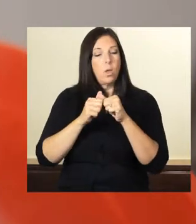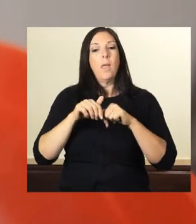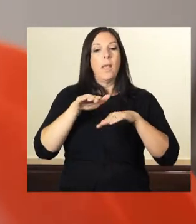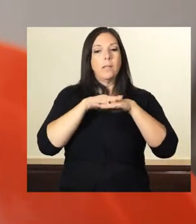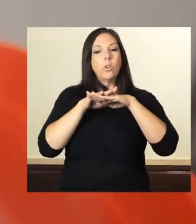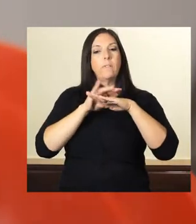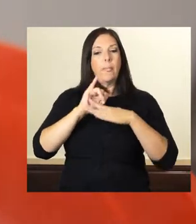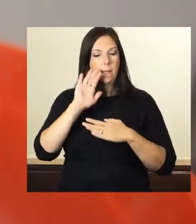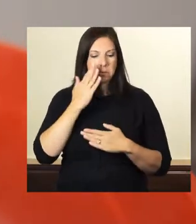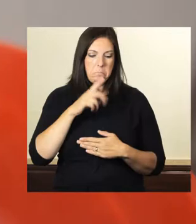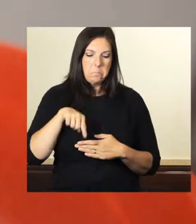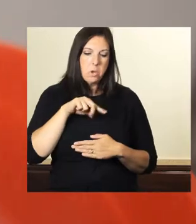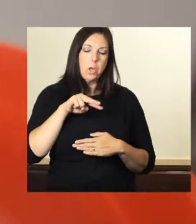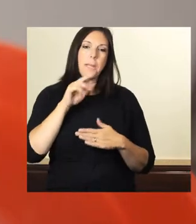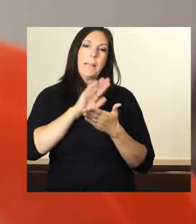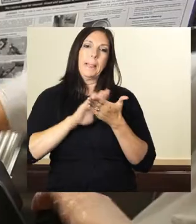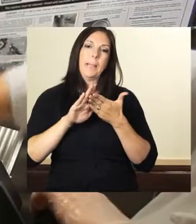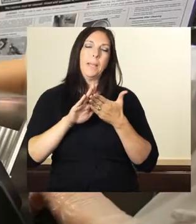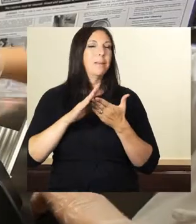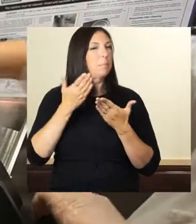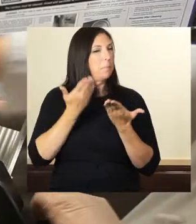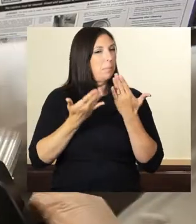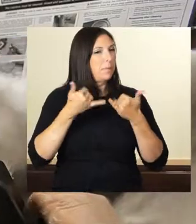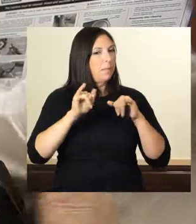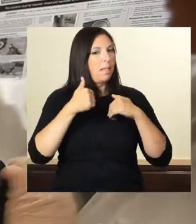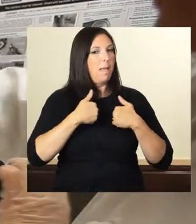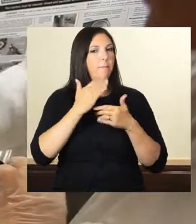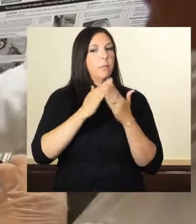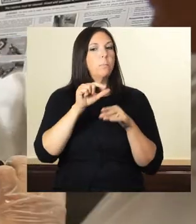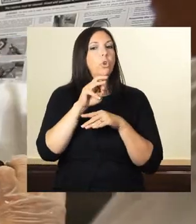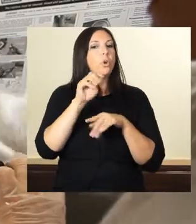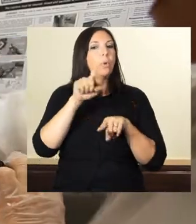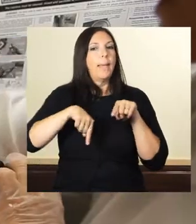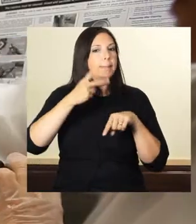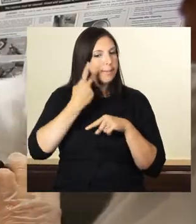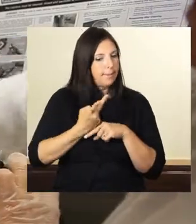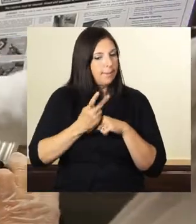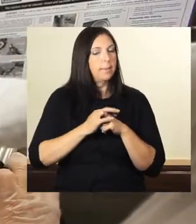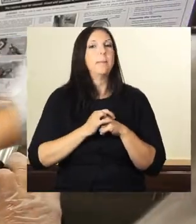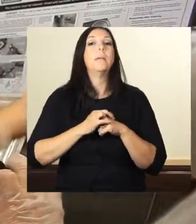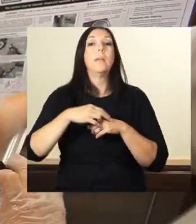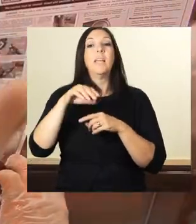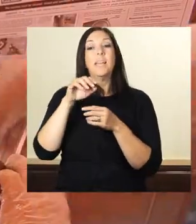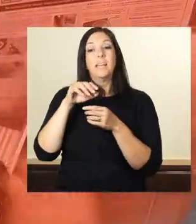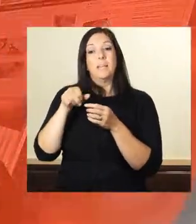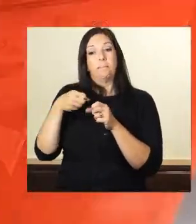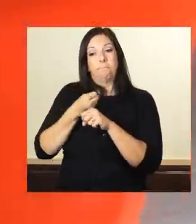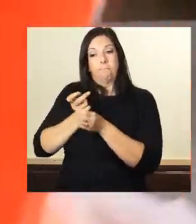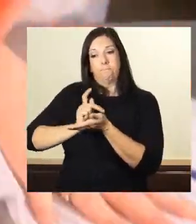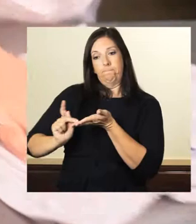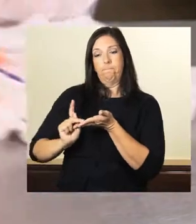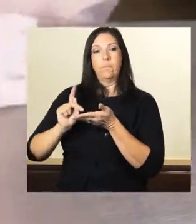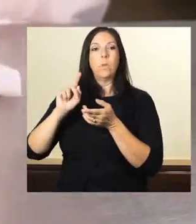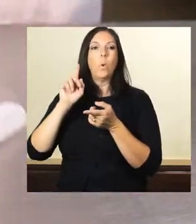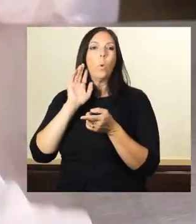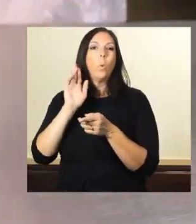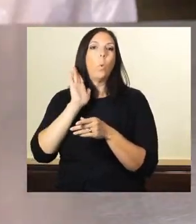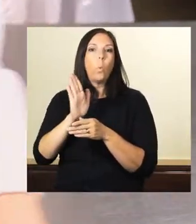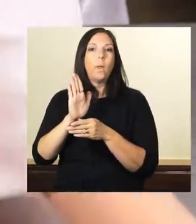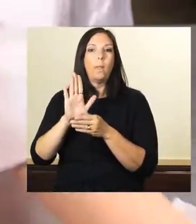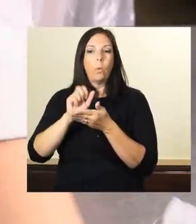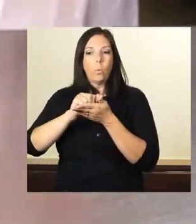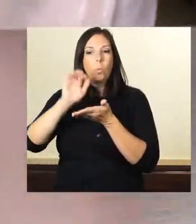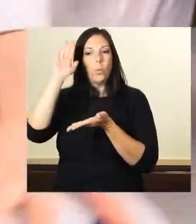heat to kill germs. Remember that surfaces that look clean may still have germs that you cannot